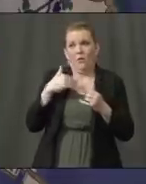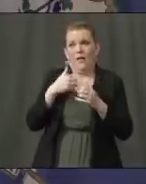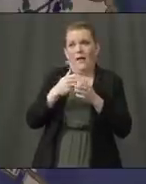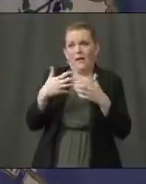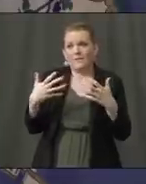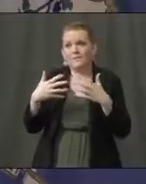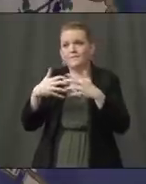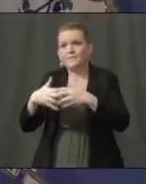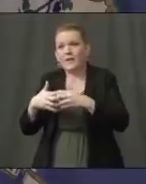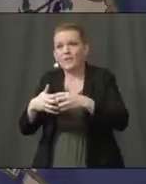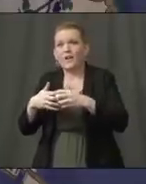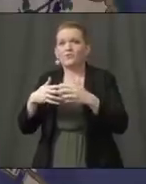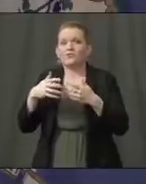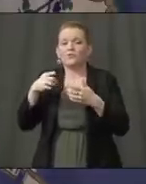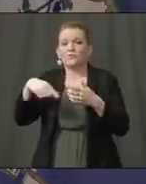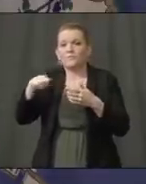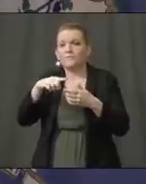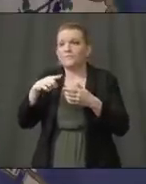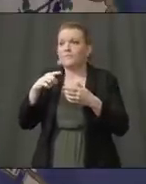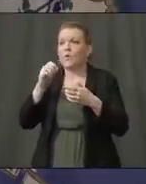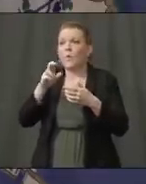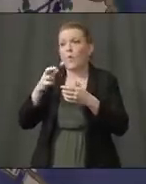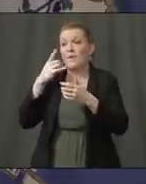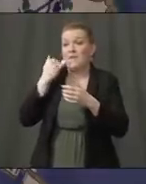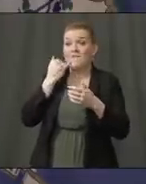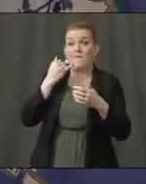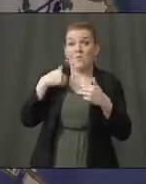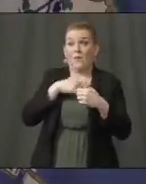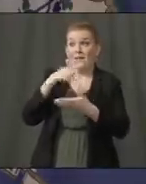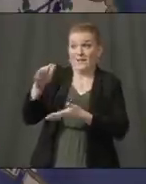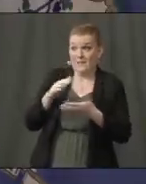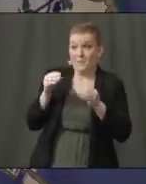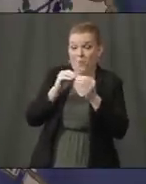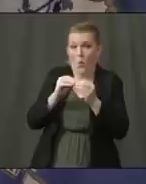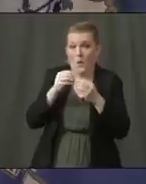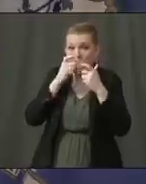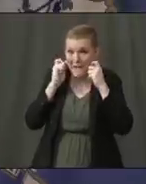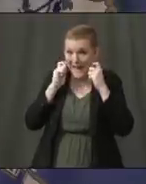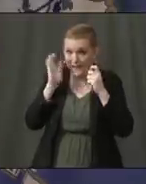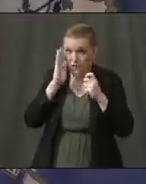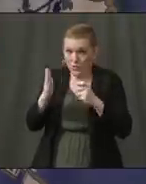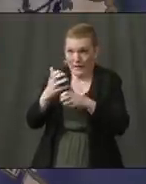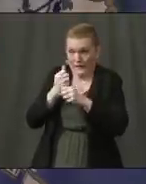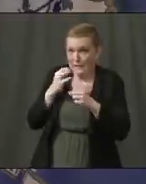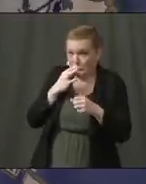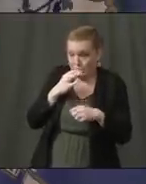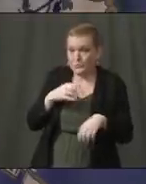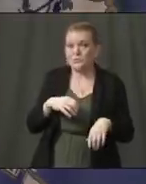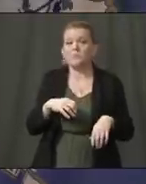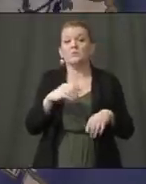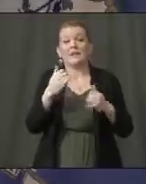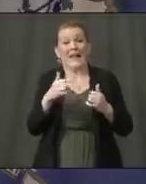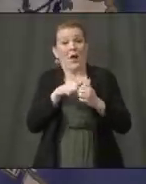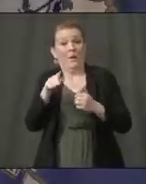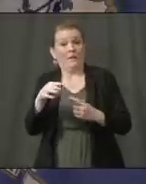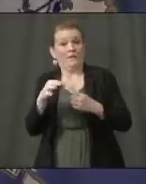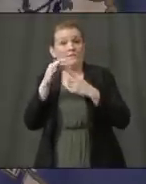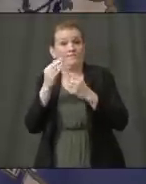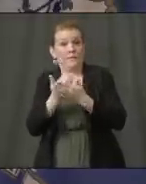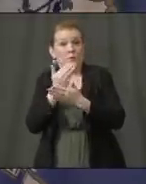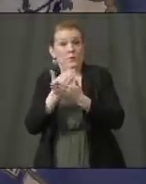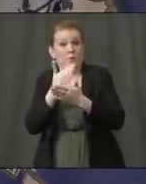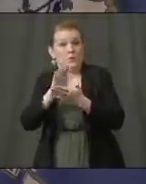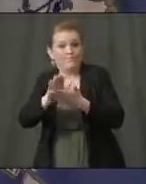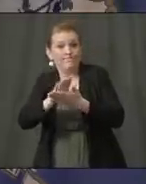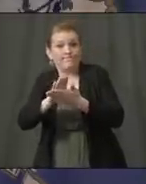protection. Obviously, grocers and food service workers near the top of that list, and other small business once we have that supply and